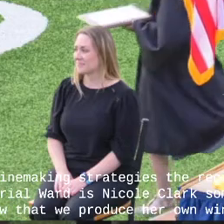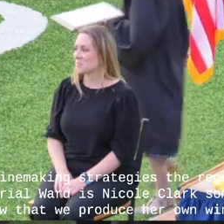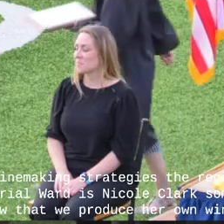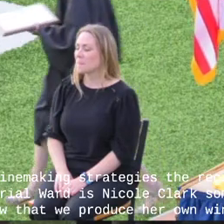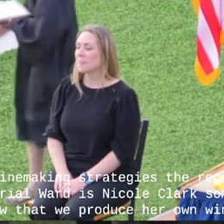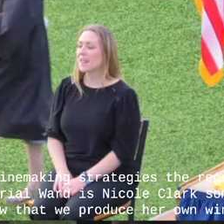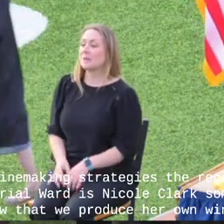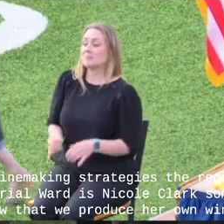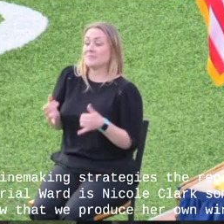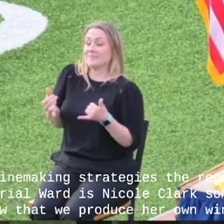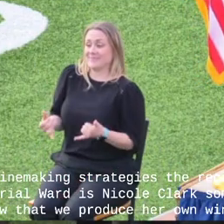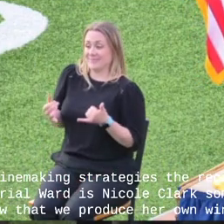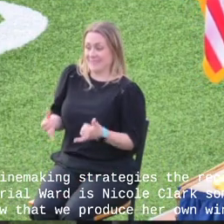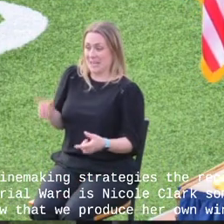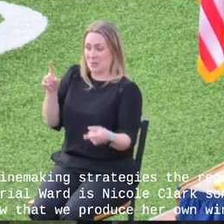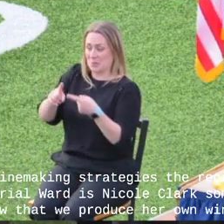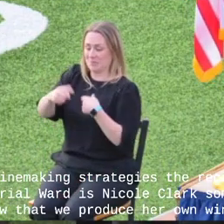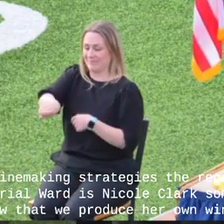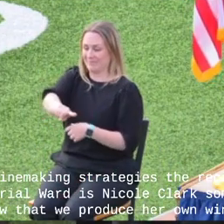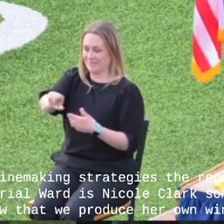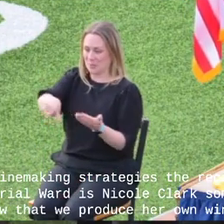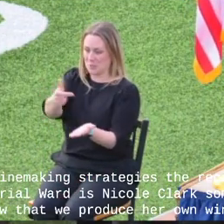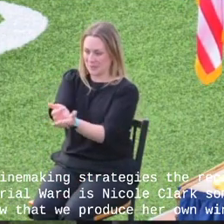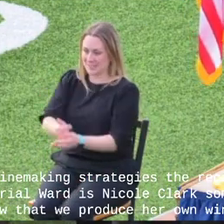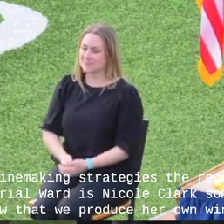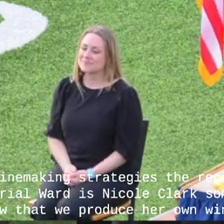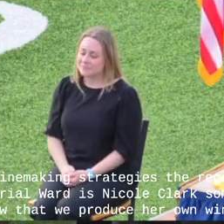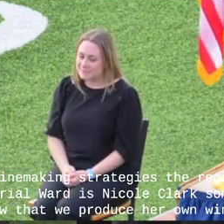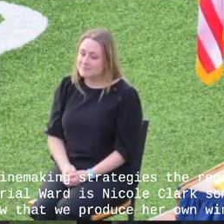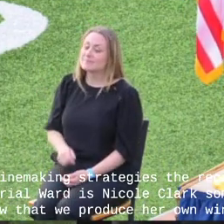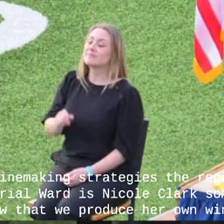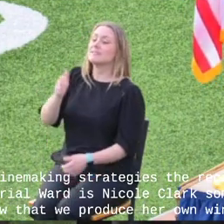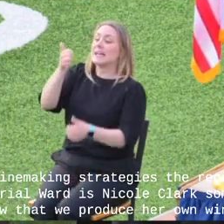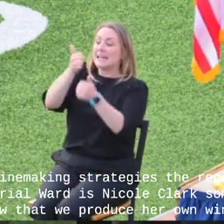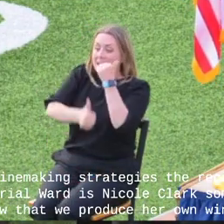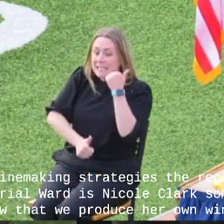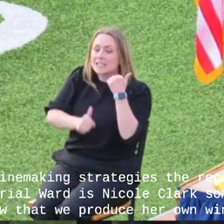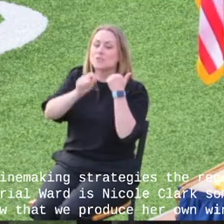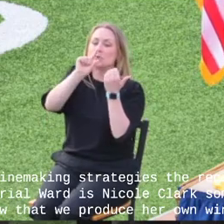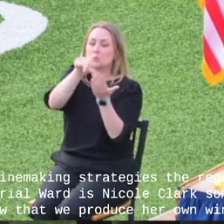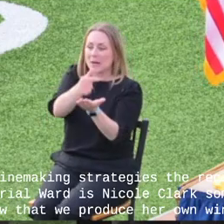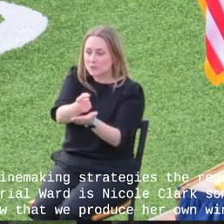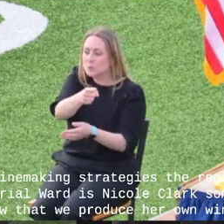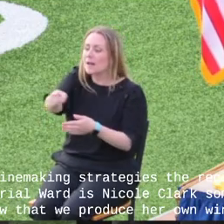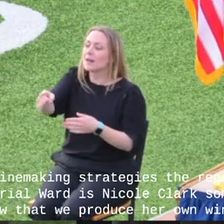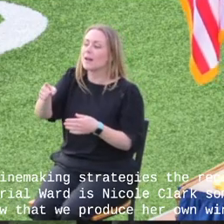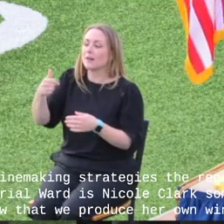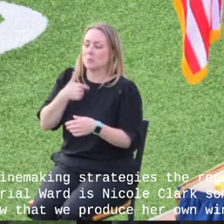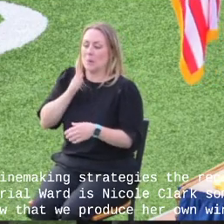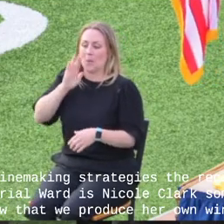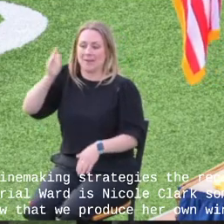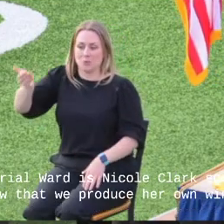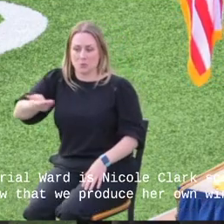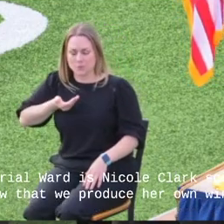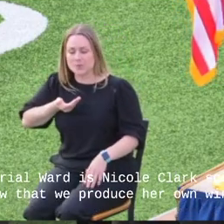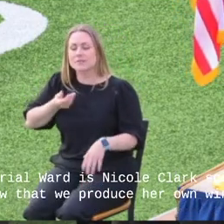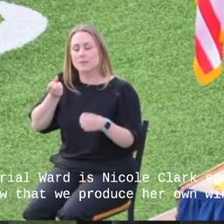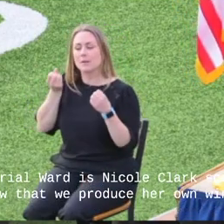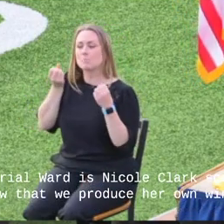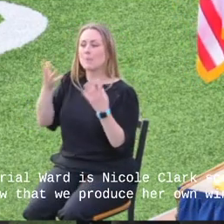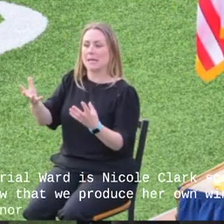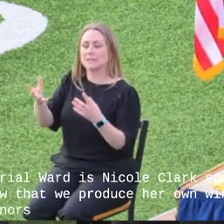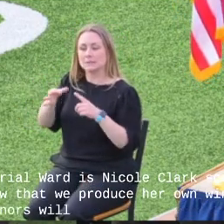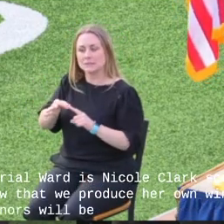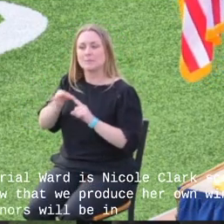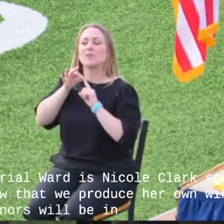Now to the graduates. As each graduate is introduced today, many special